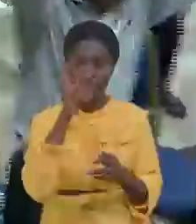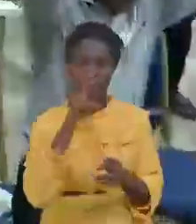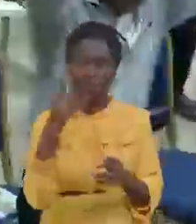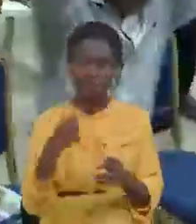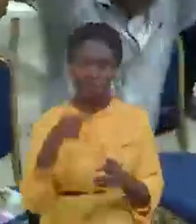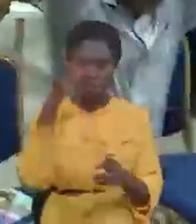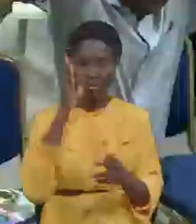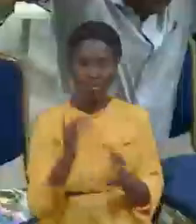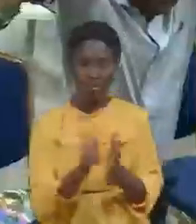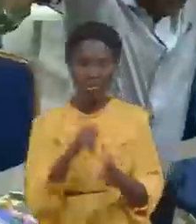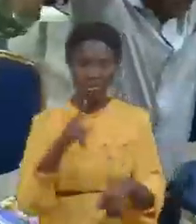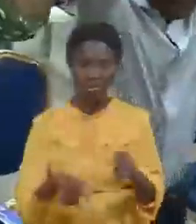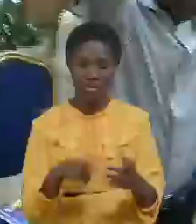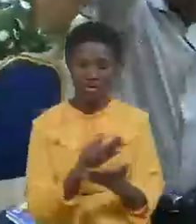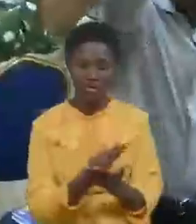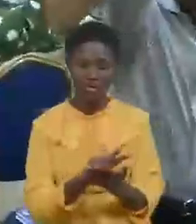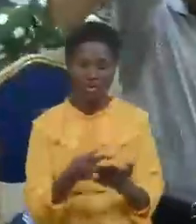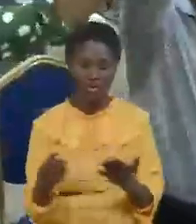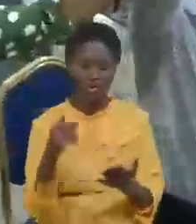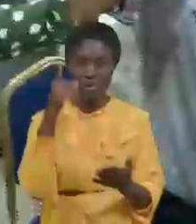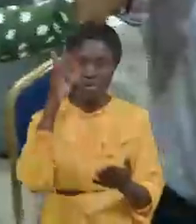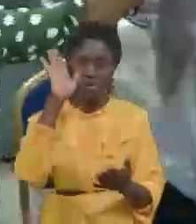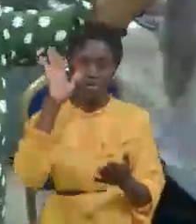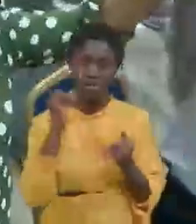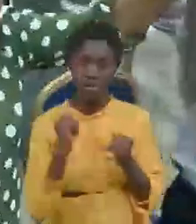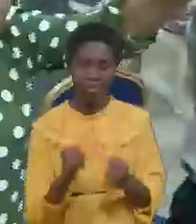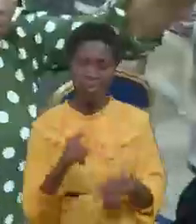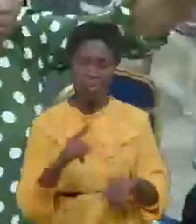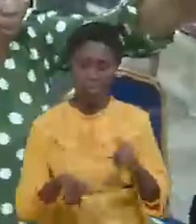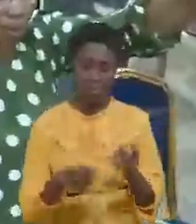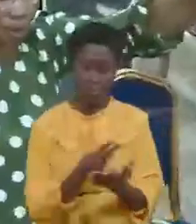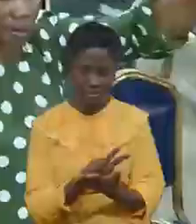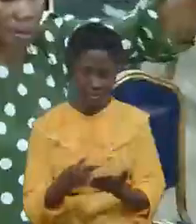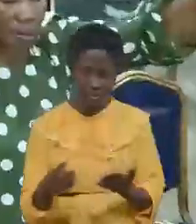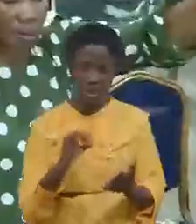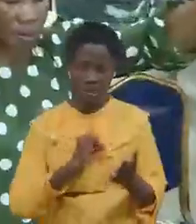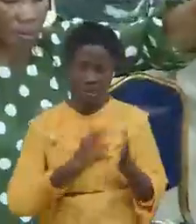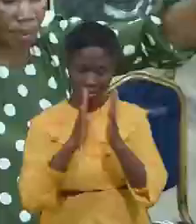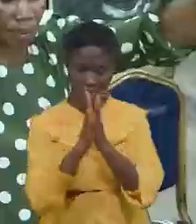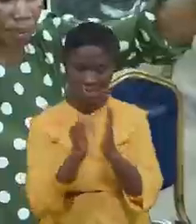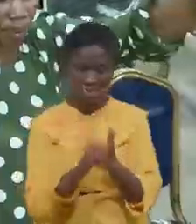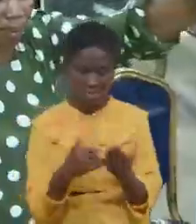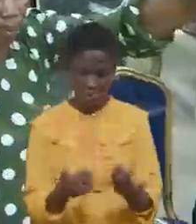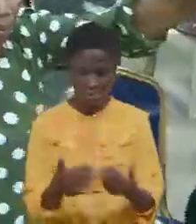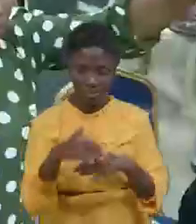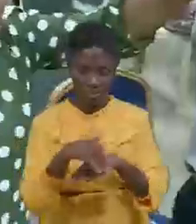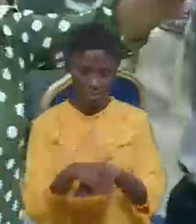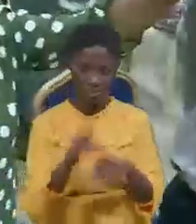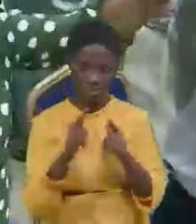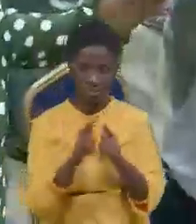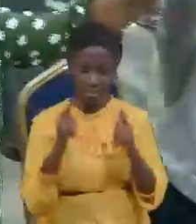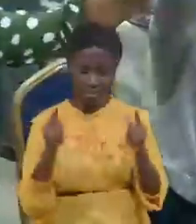God that cannot fail. Your power cannot fail. I pray that tonight,